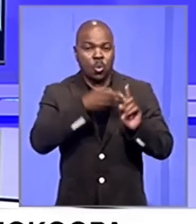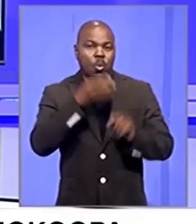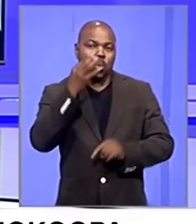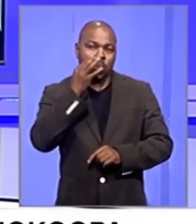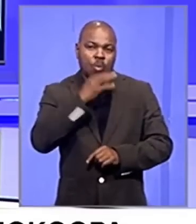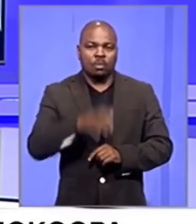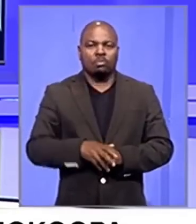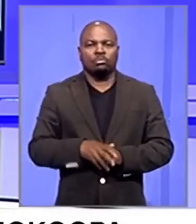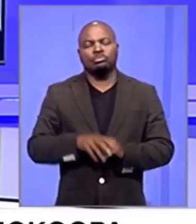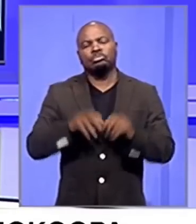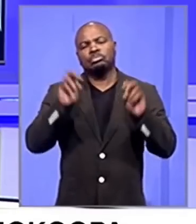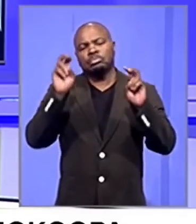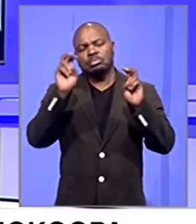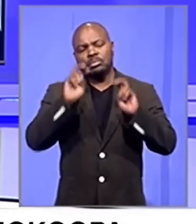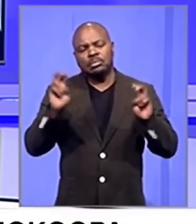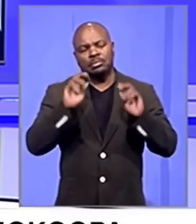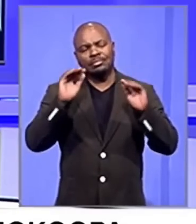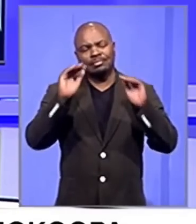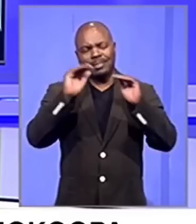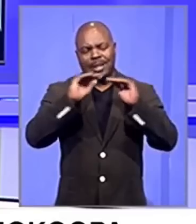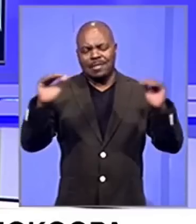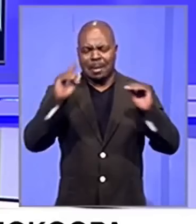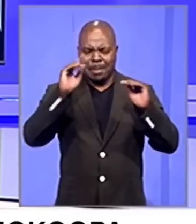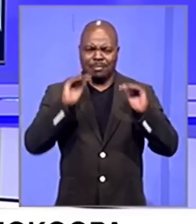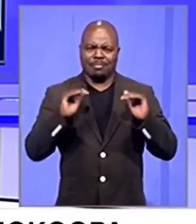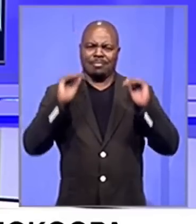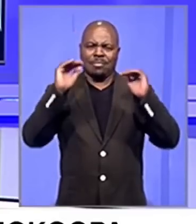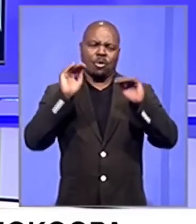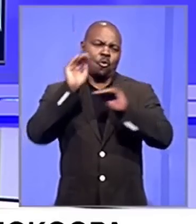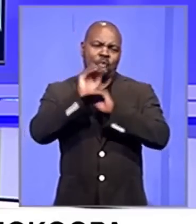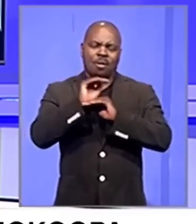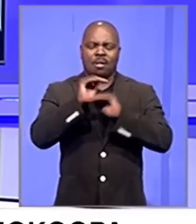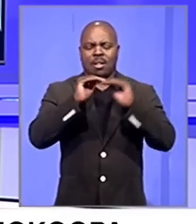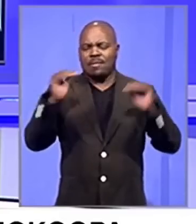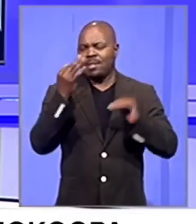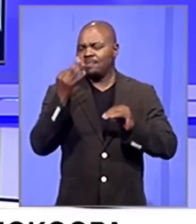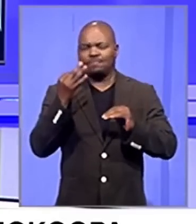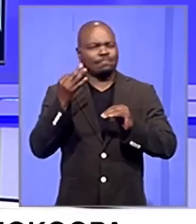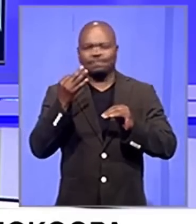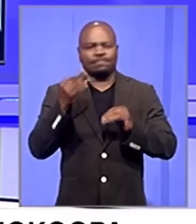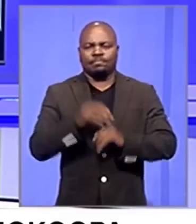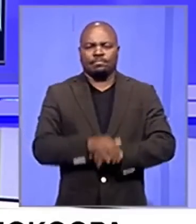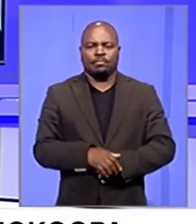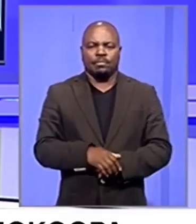ya tlamelo ya motlakase ga ya tshwanela go feta legato la boraro.